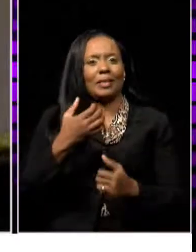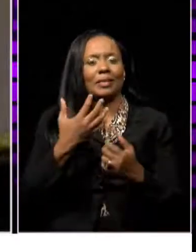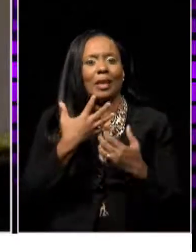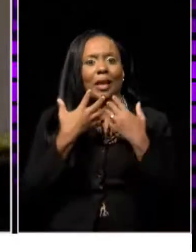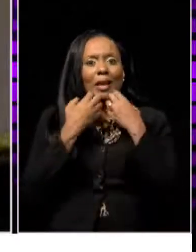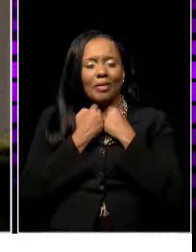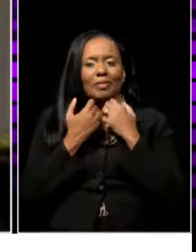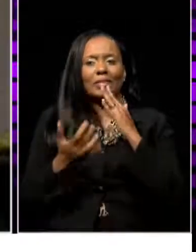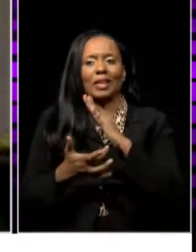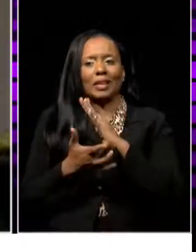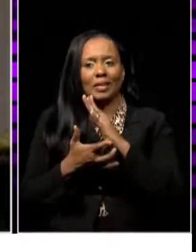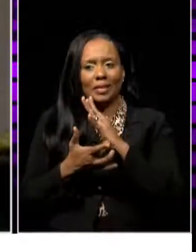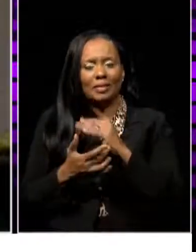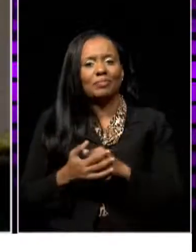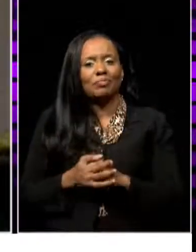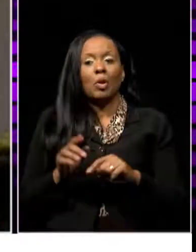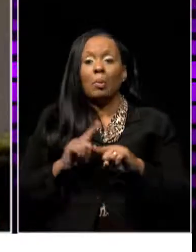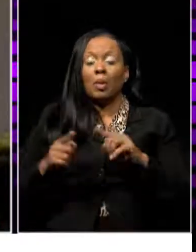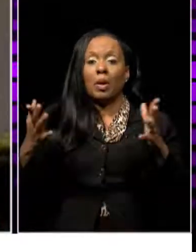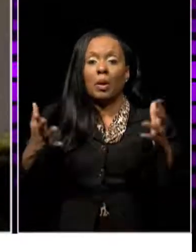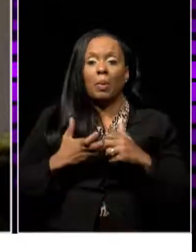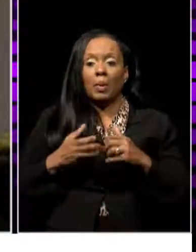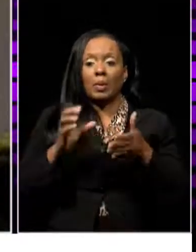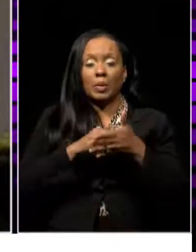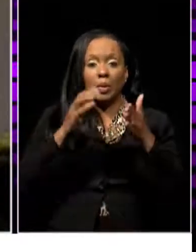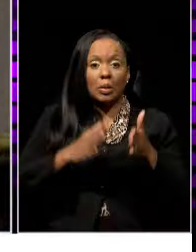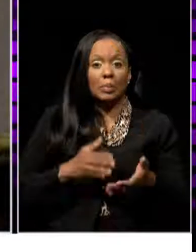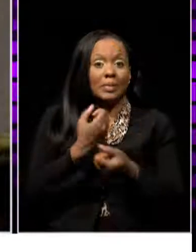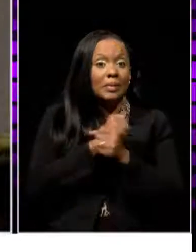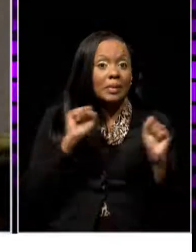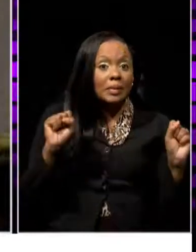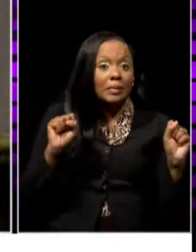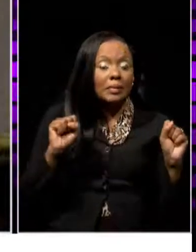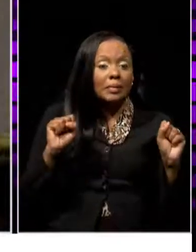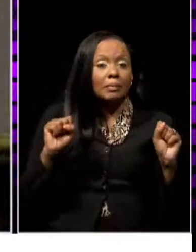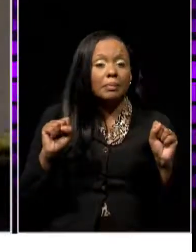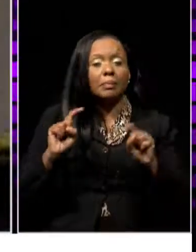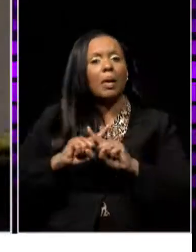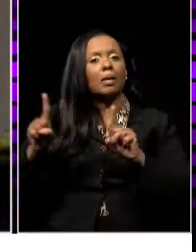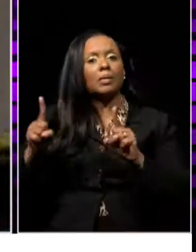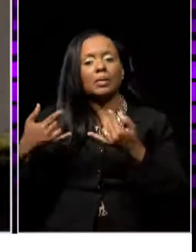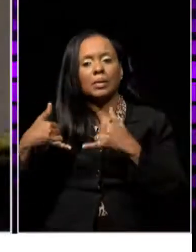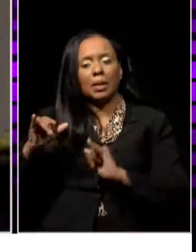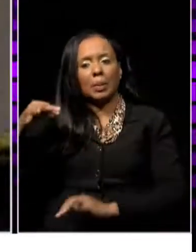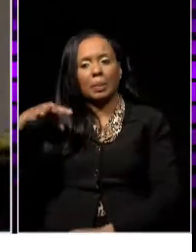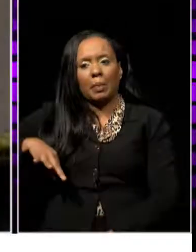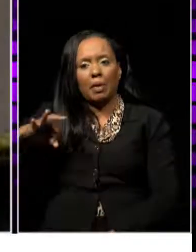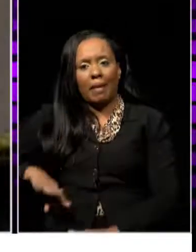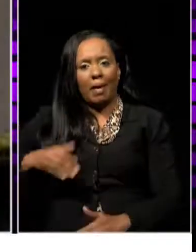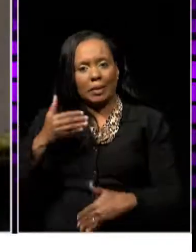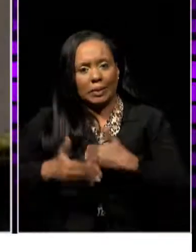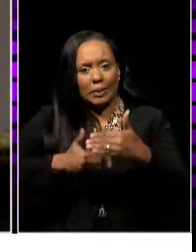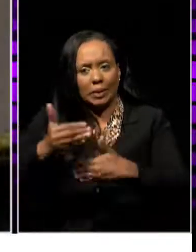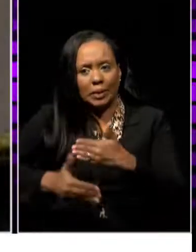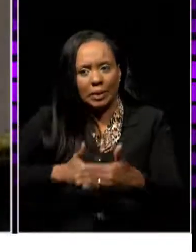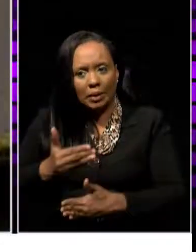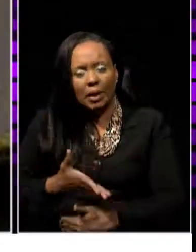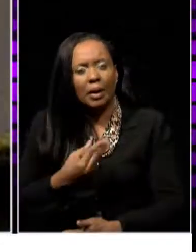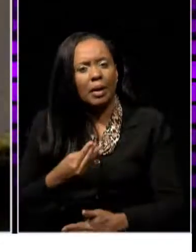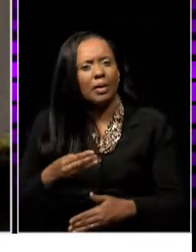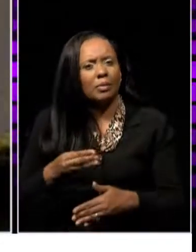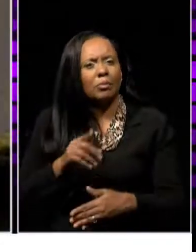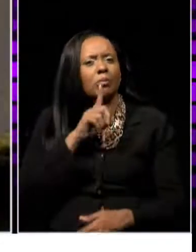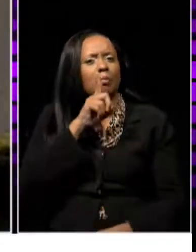students are the safest that they can be, as well as that they still benefit and move forward, especially in the early childhood